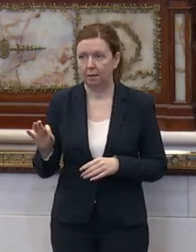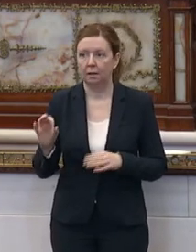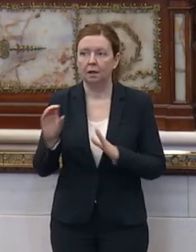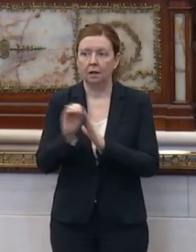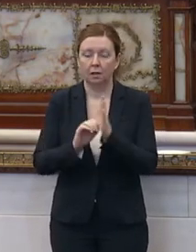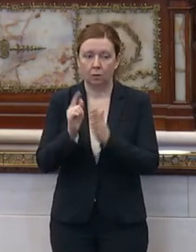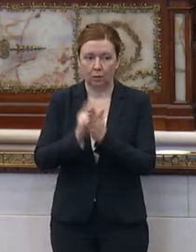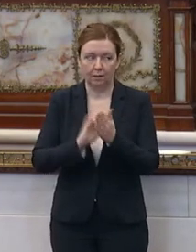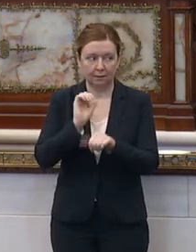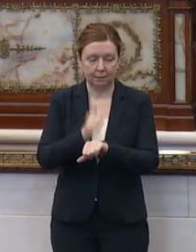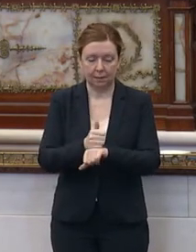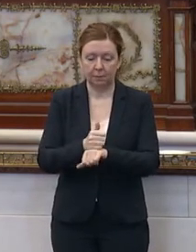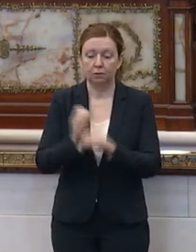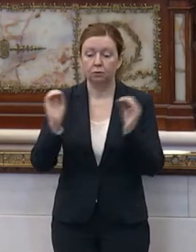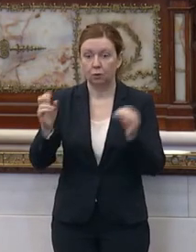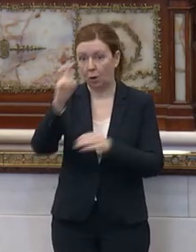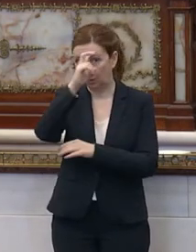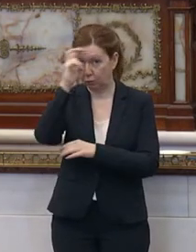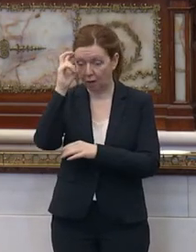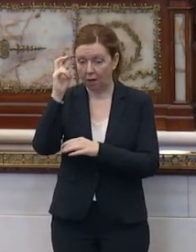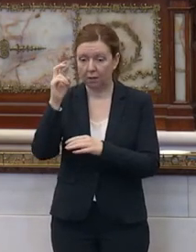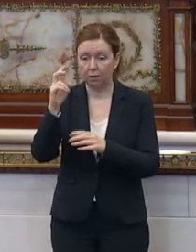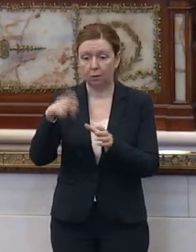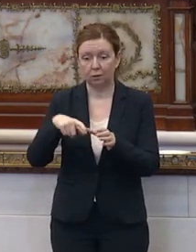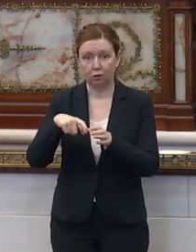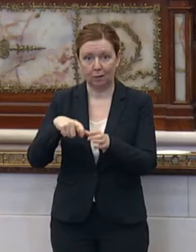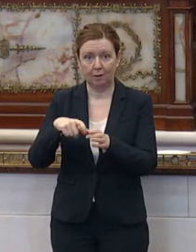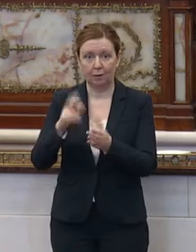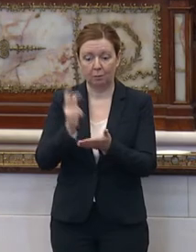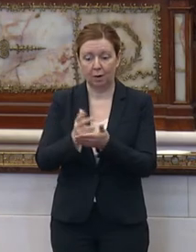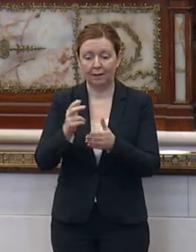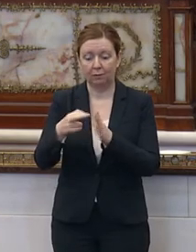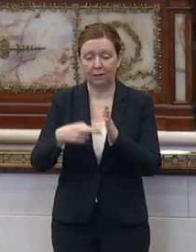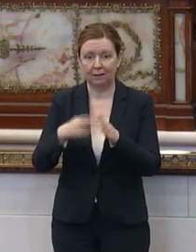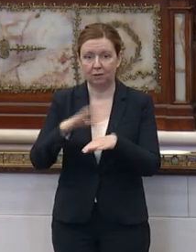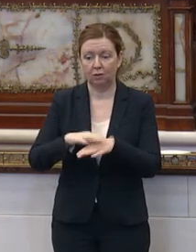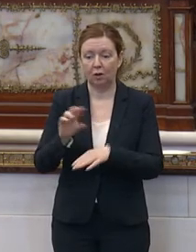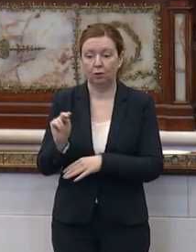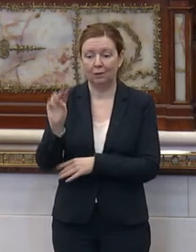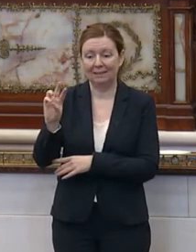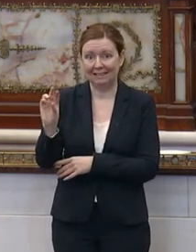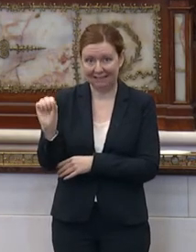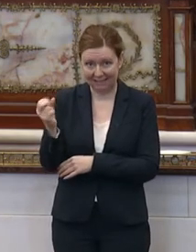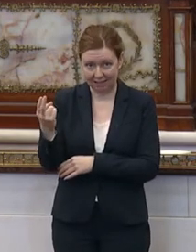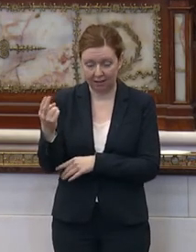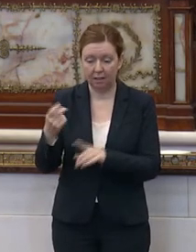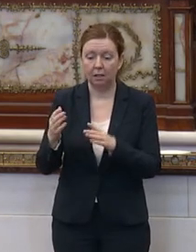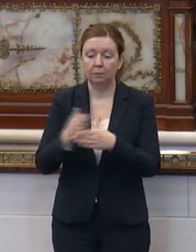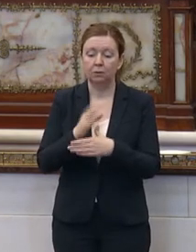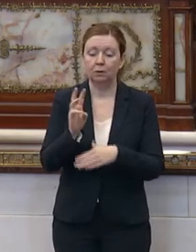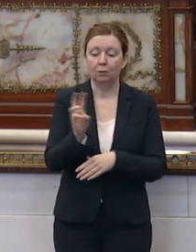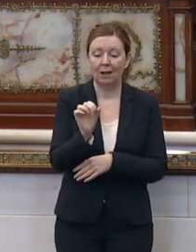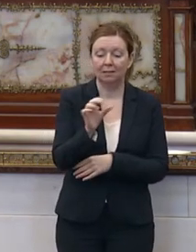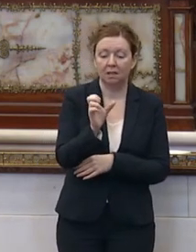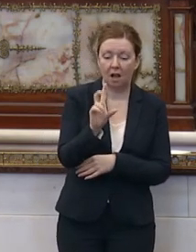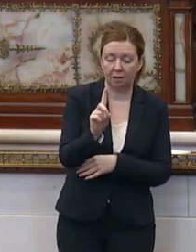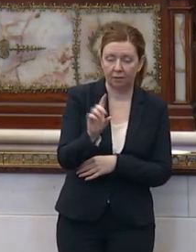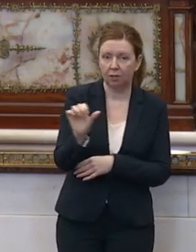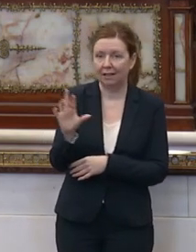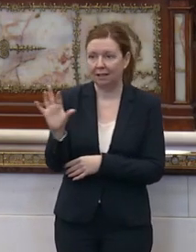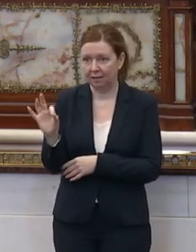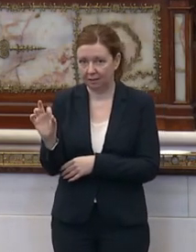211019, entitled an ordinance establishing no truck or trailer parking regulations on North 60th Street between West Oxford Street and